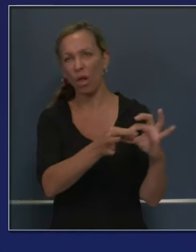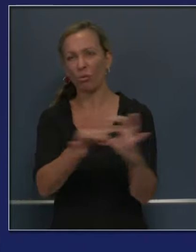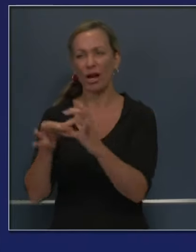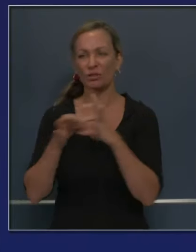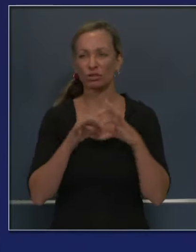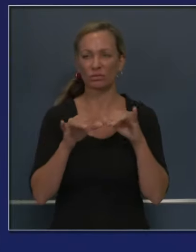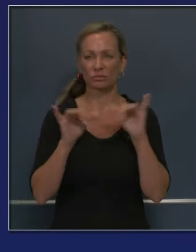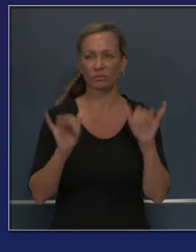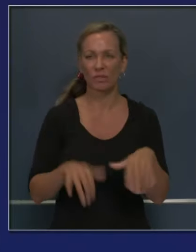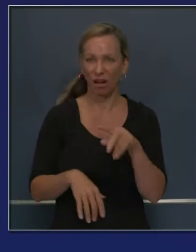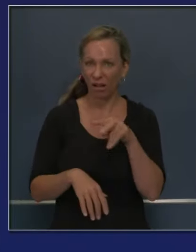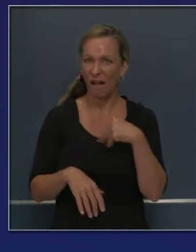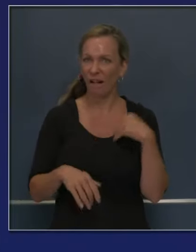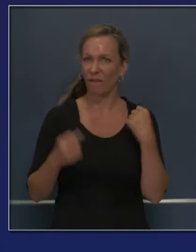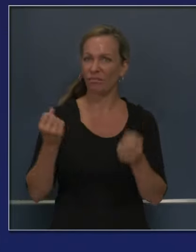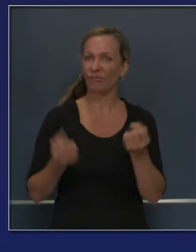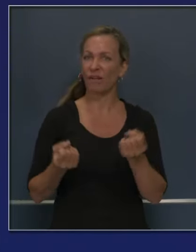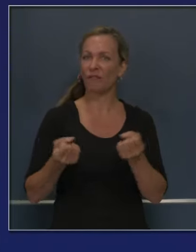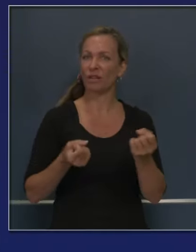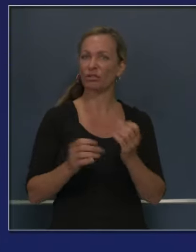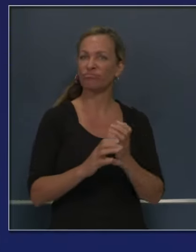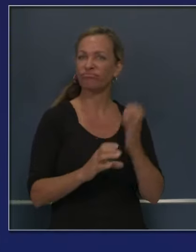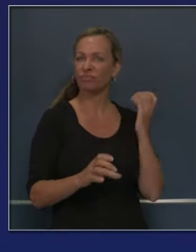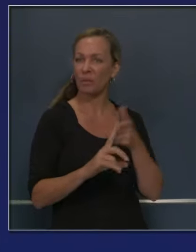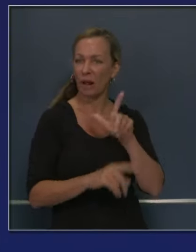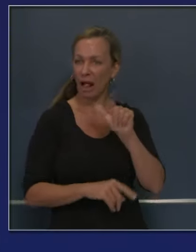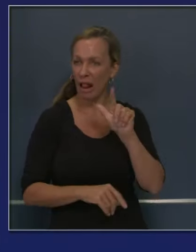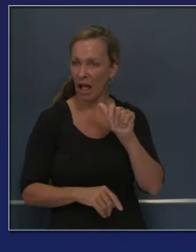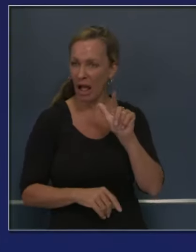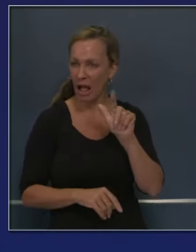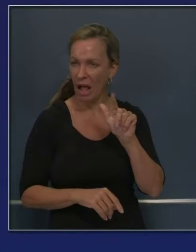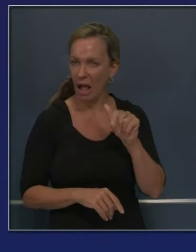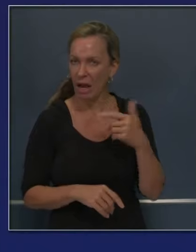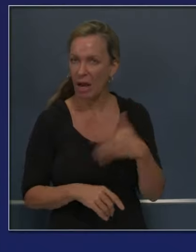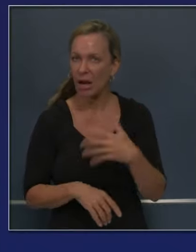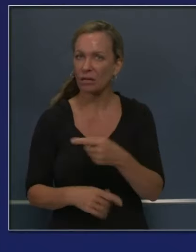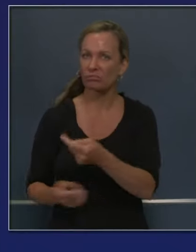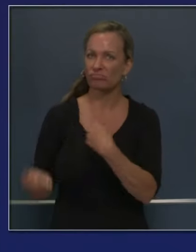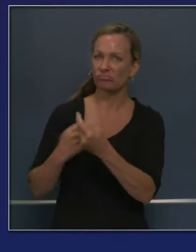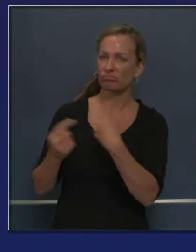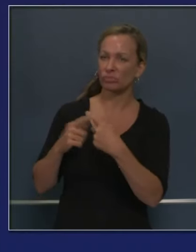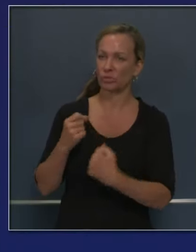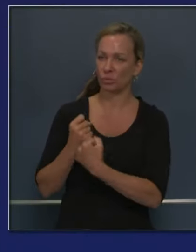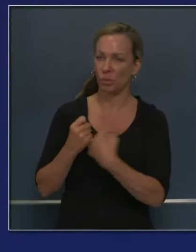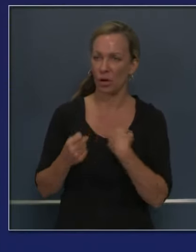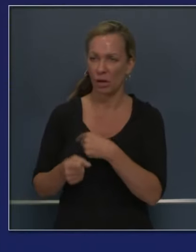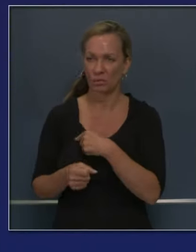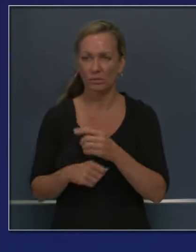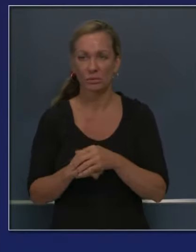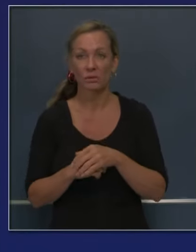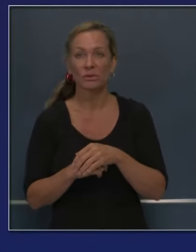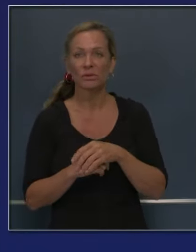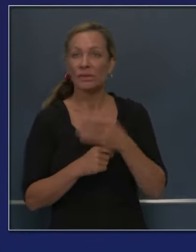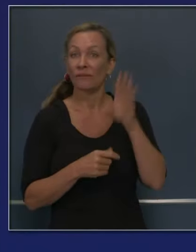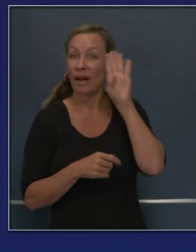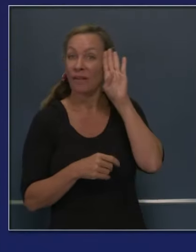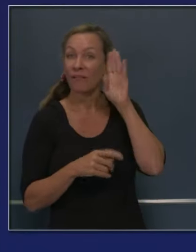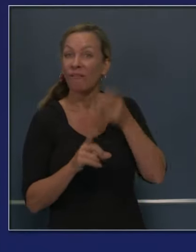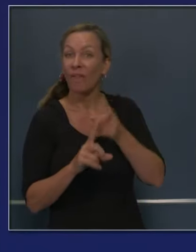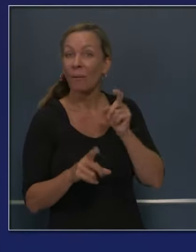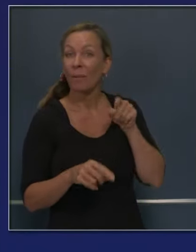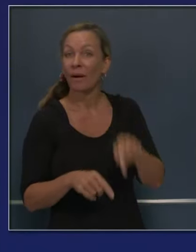fire engines as well on Saturday. Santa Cruz, you're seeing the same thing from many Southern California new